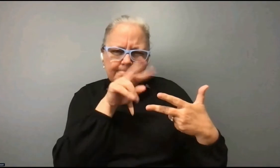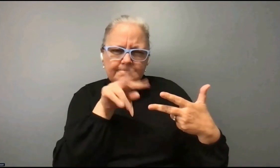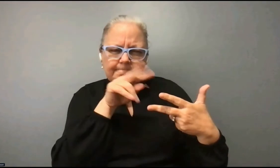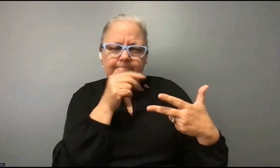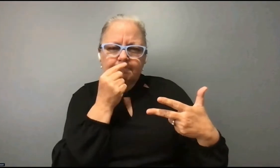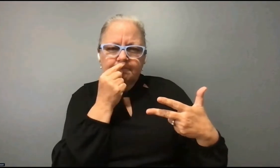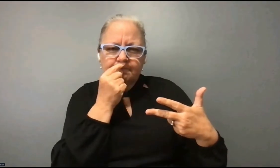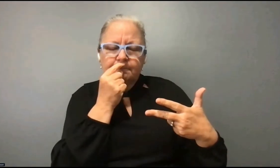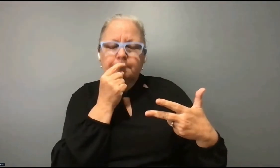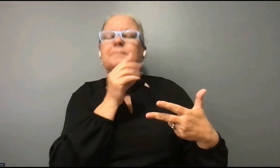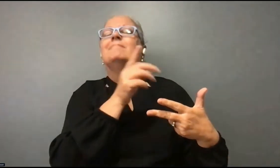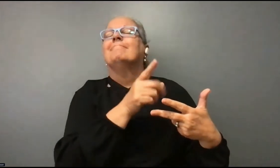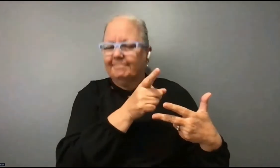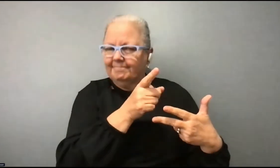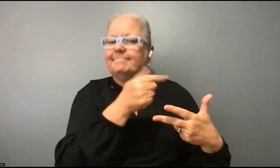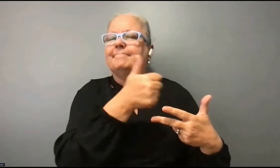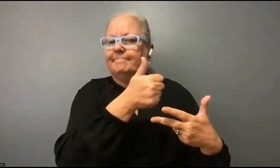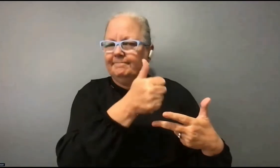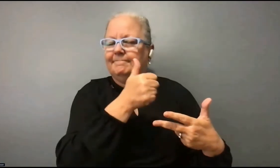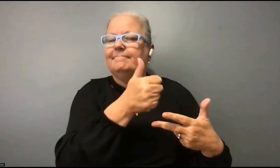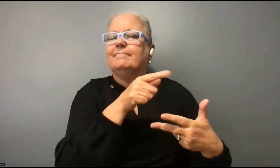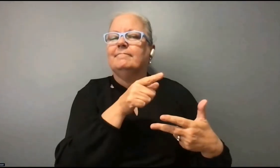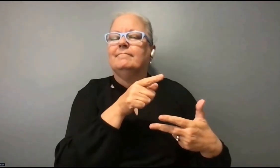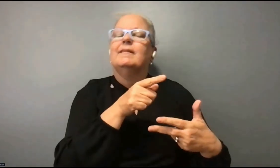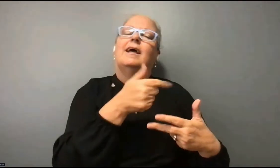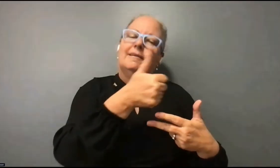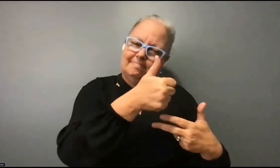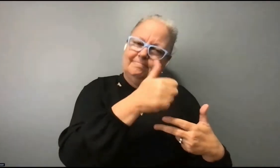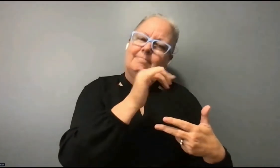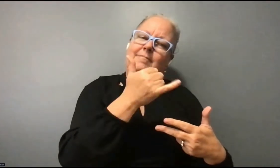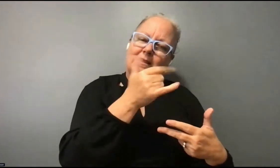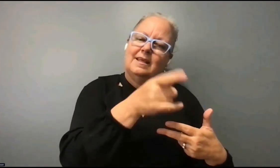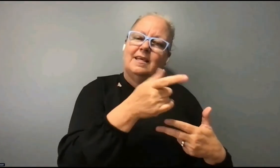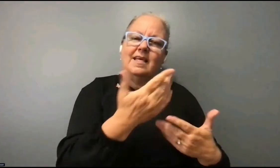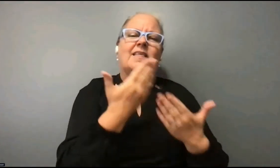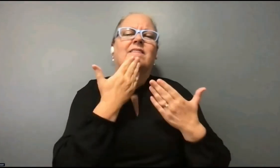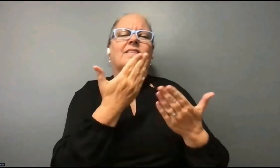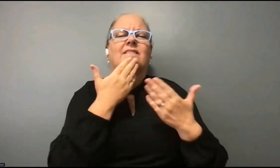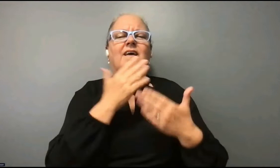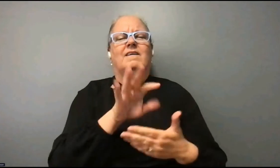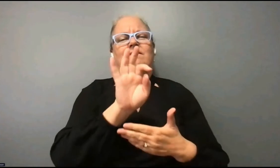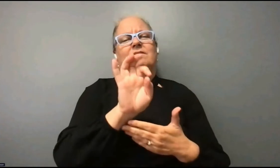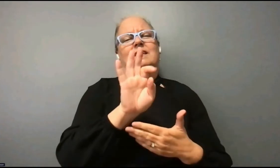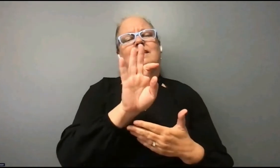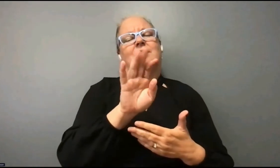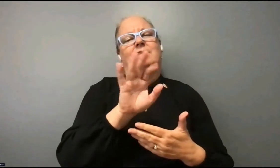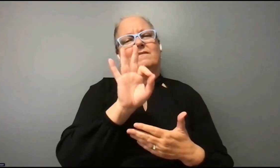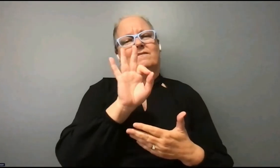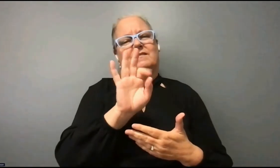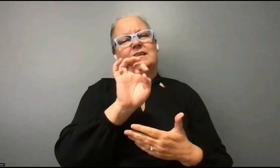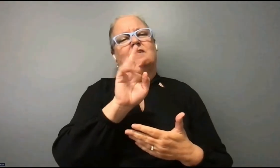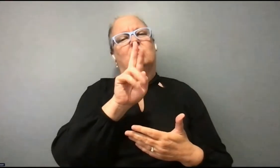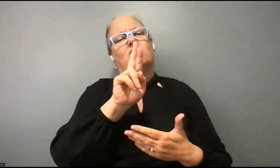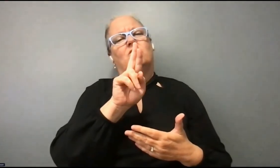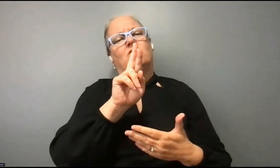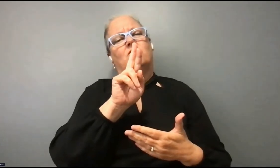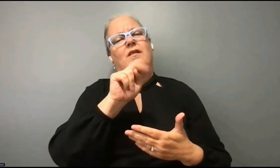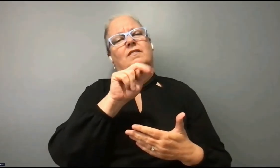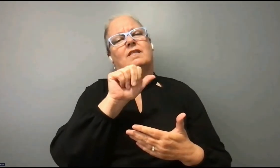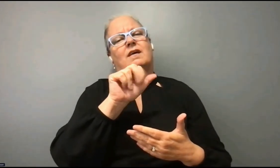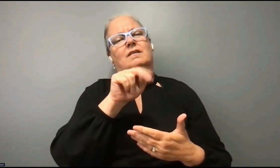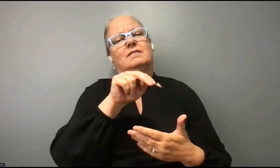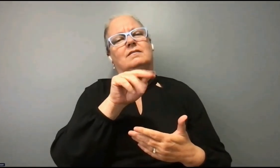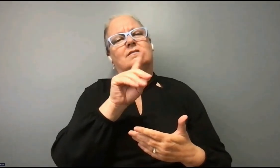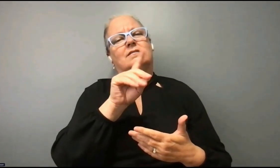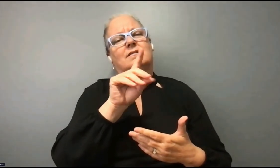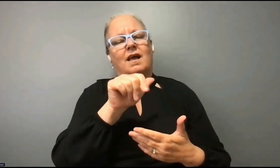Thank you for, yeah, thank you, Fernanda. I forgot to mention that, yes, we have a dashboard,